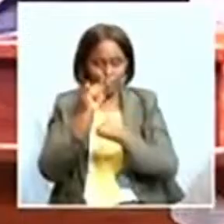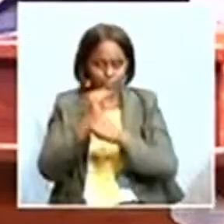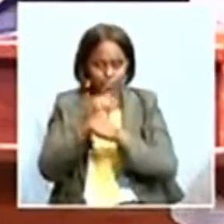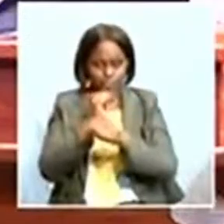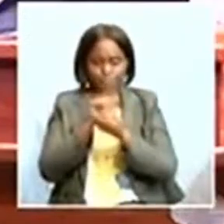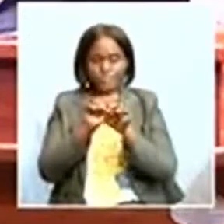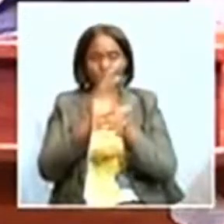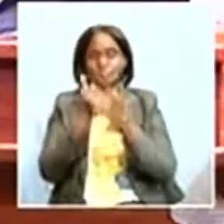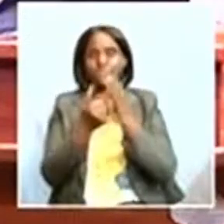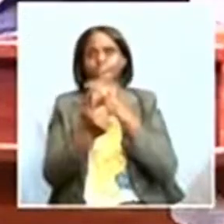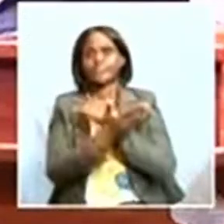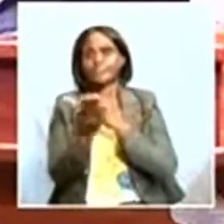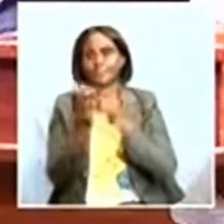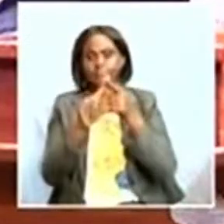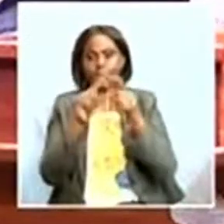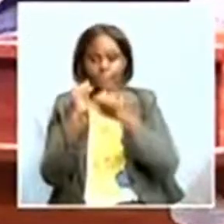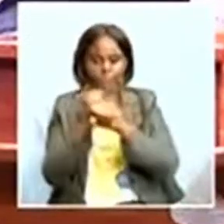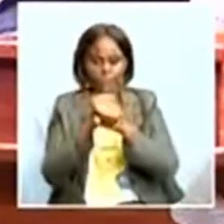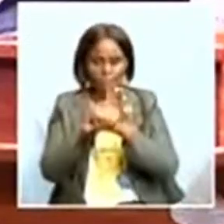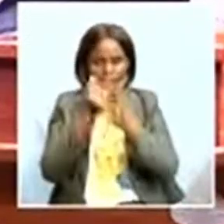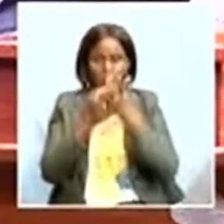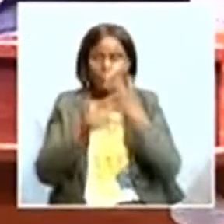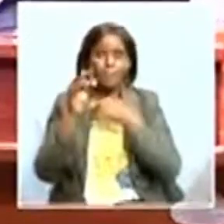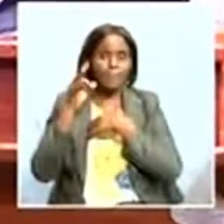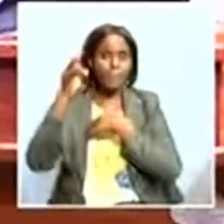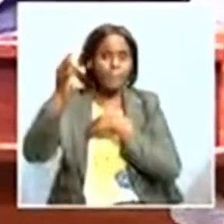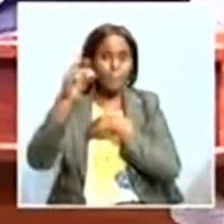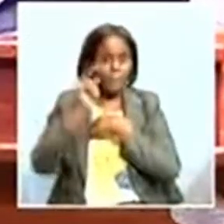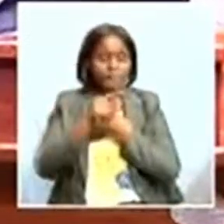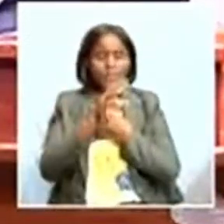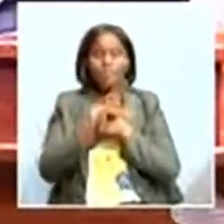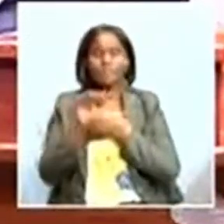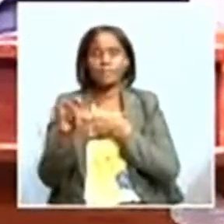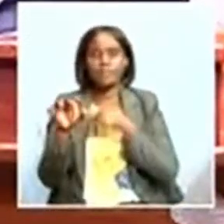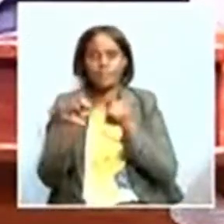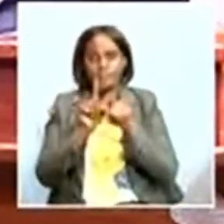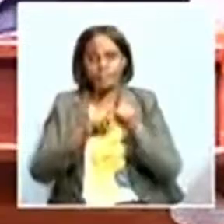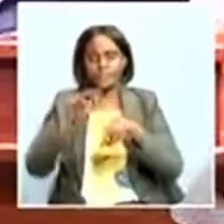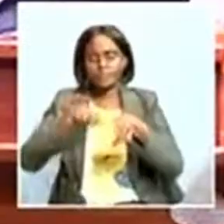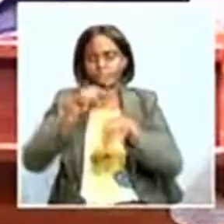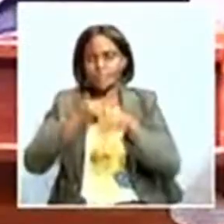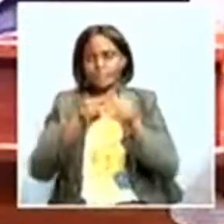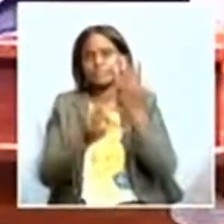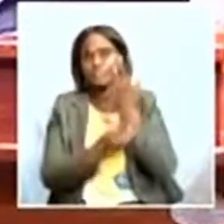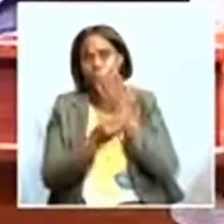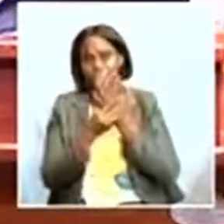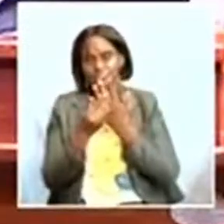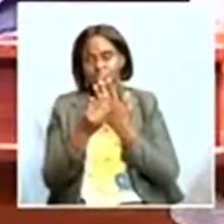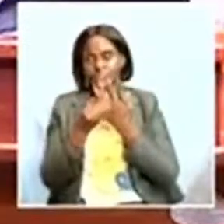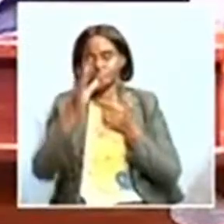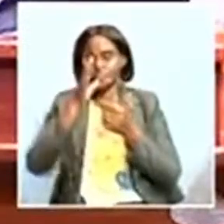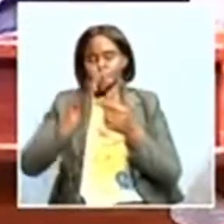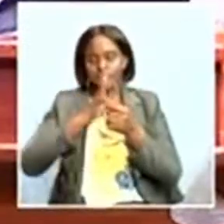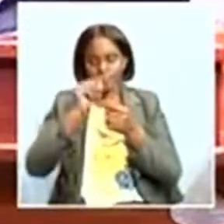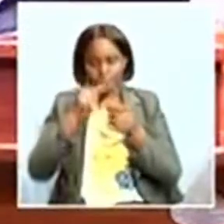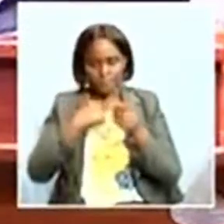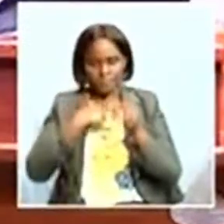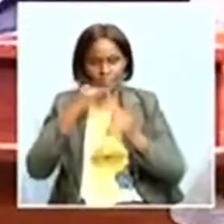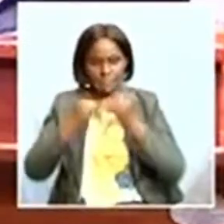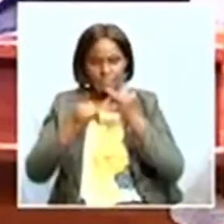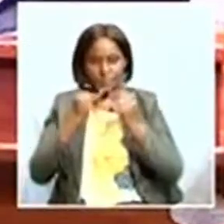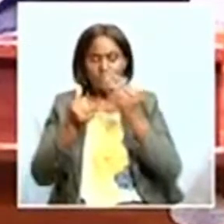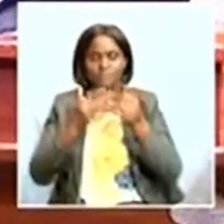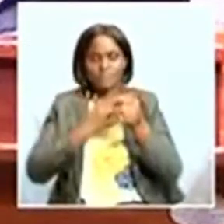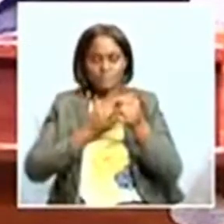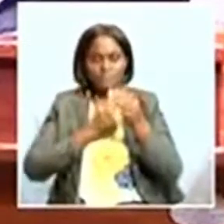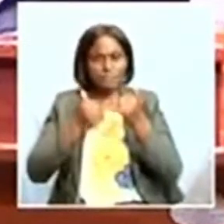these provisions to protect the future of children and national development. Madam Speaker, as I conclude,